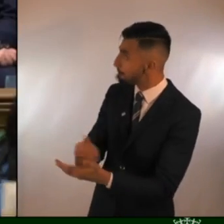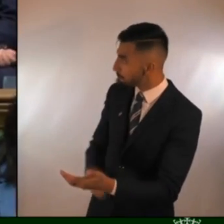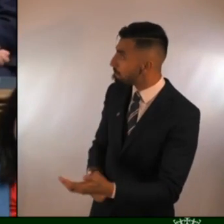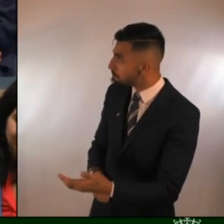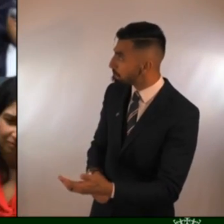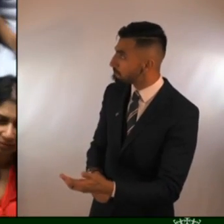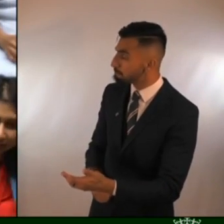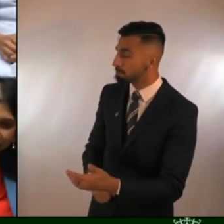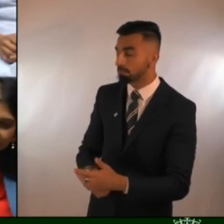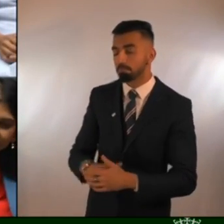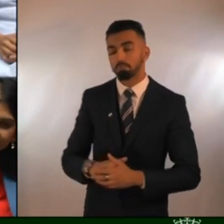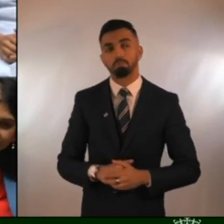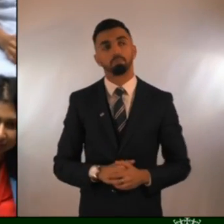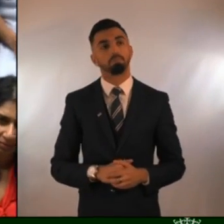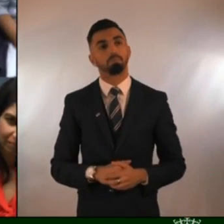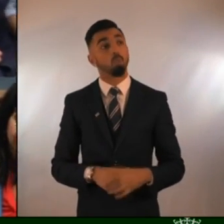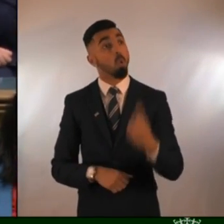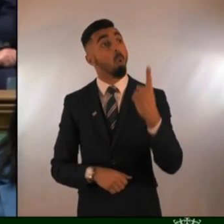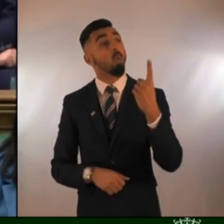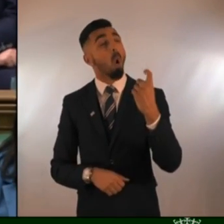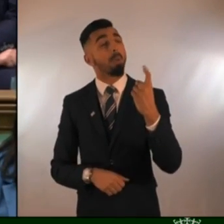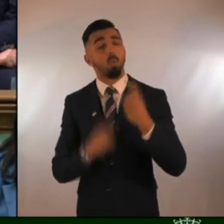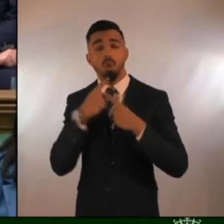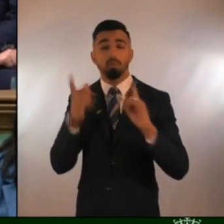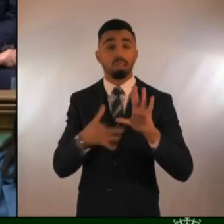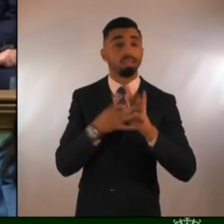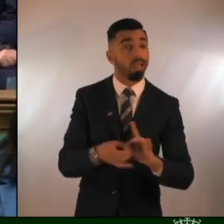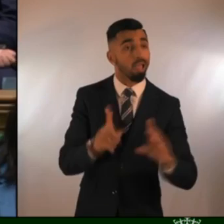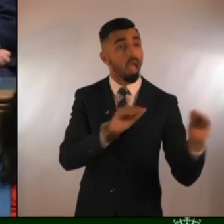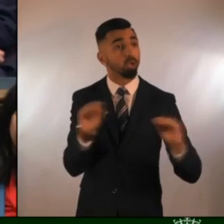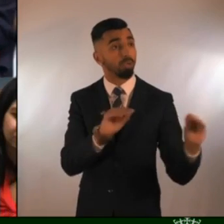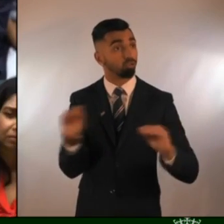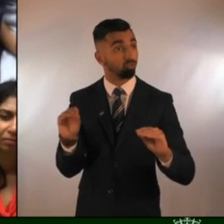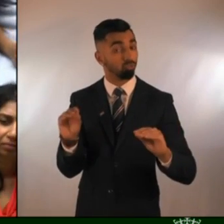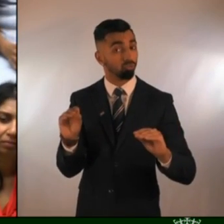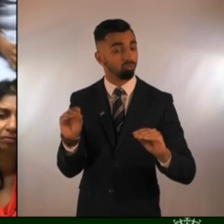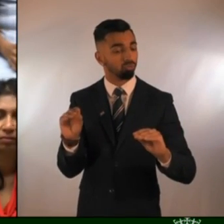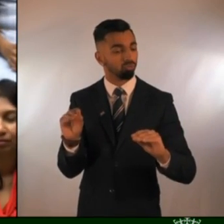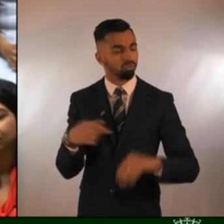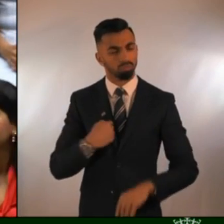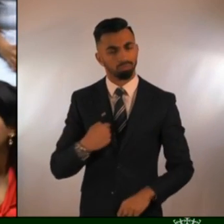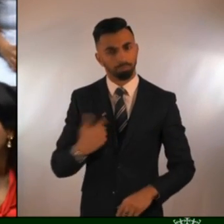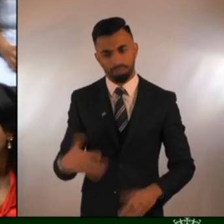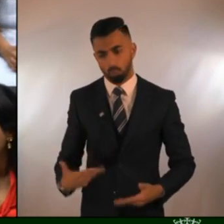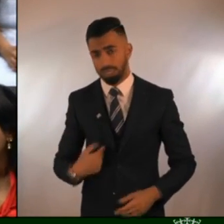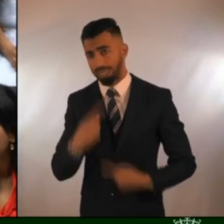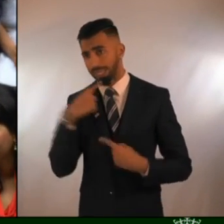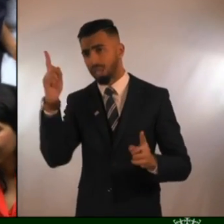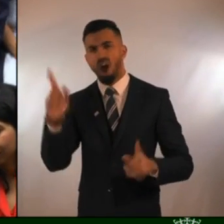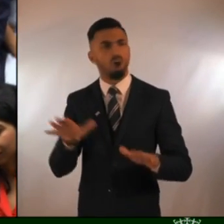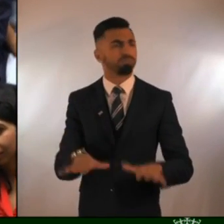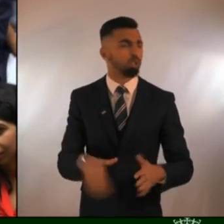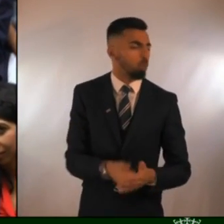final education announcement. I've talked today about Britain being the country of scientists, inventors